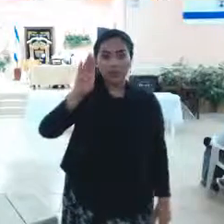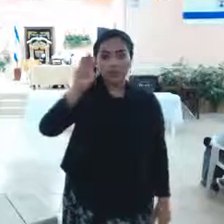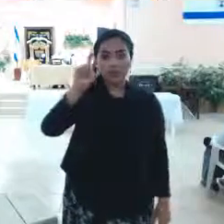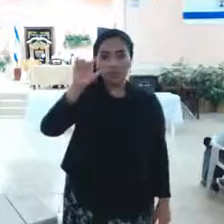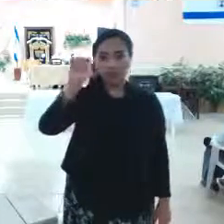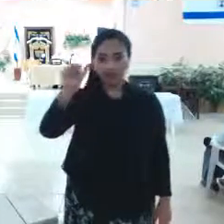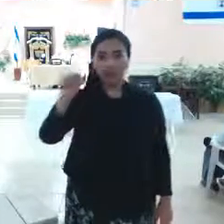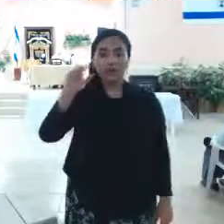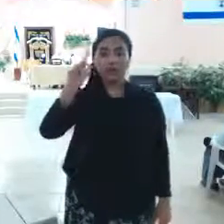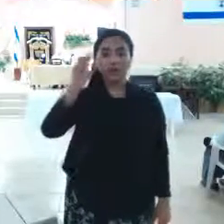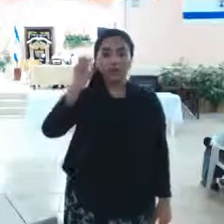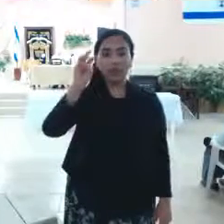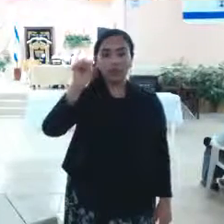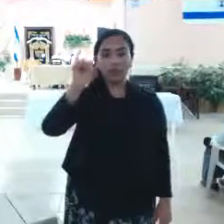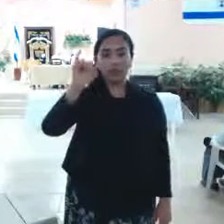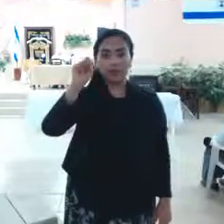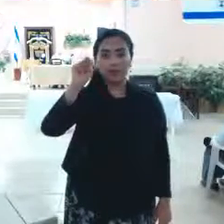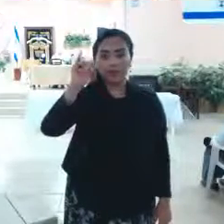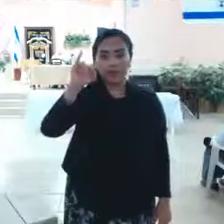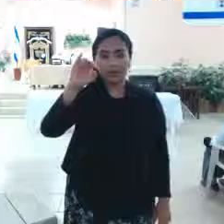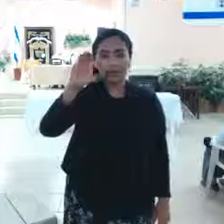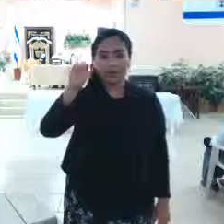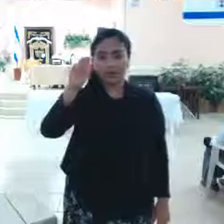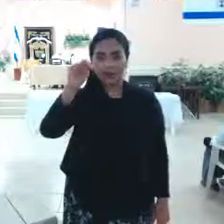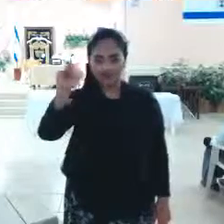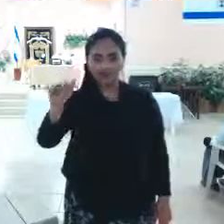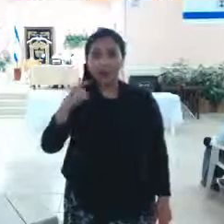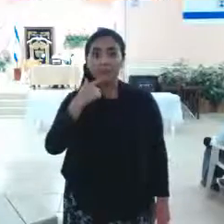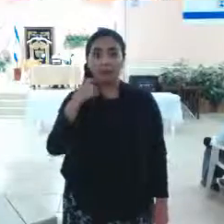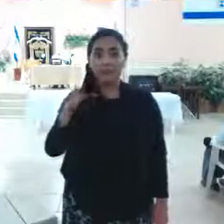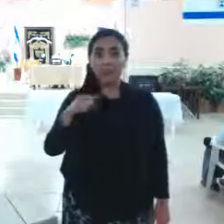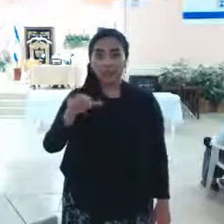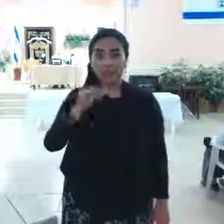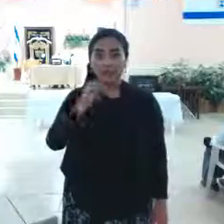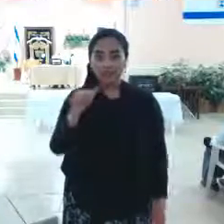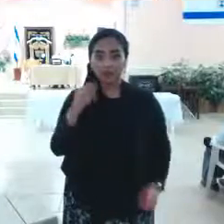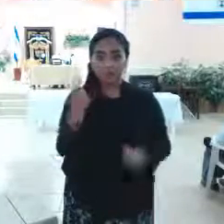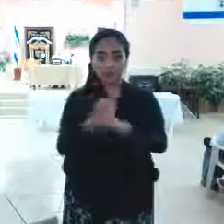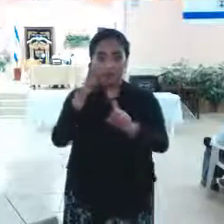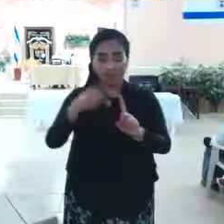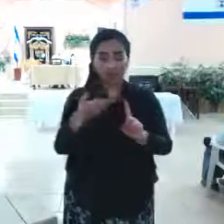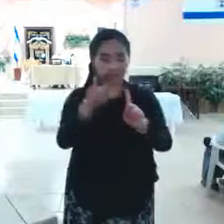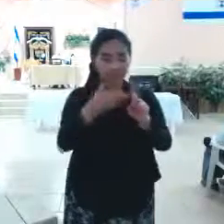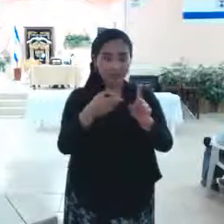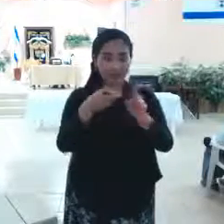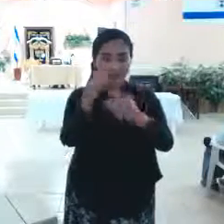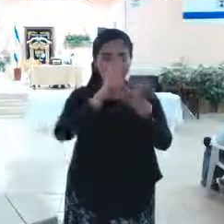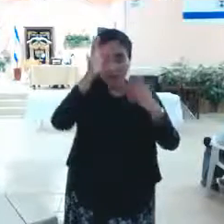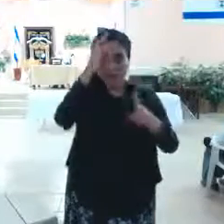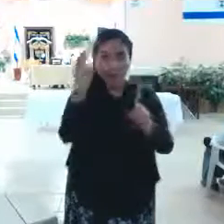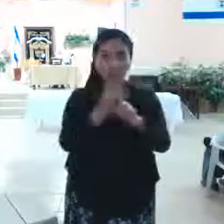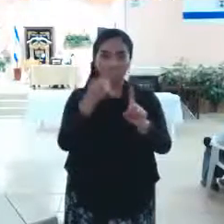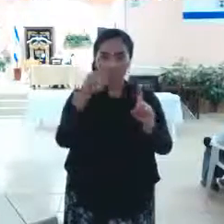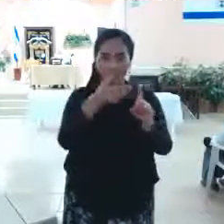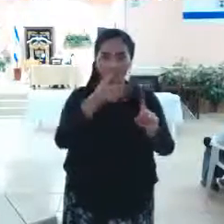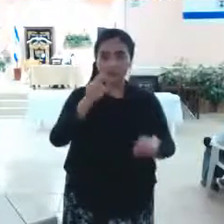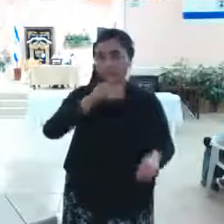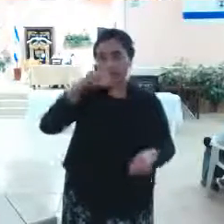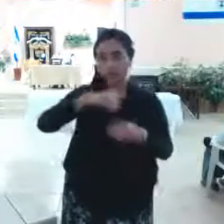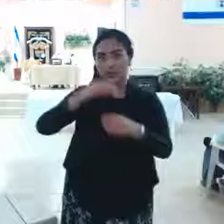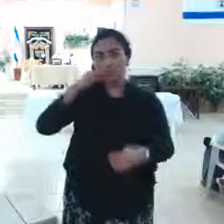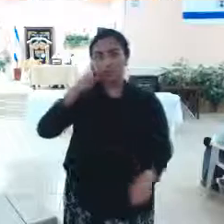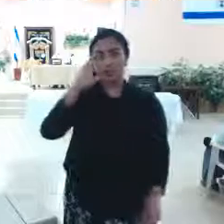hallelujah. There's no Roy, not even an elder, but he is an anointed from Yahweh, and he's being